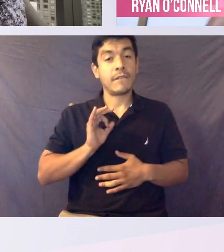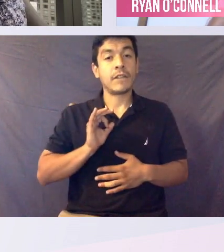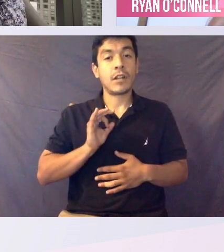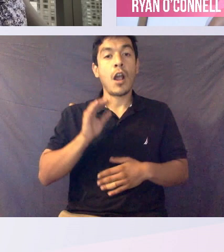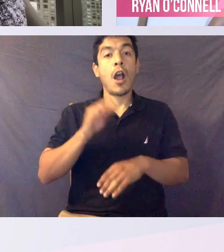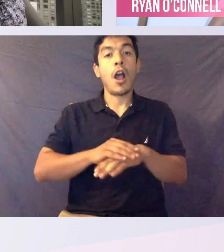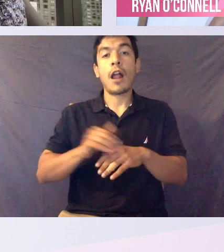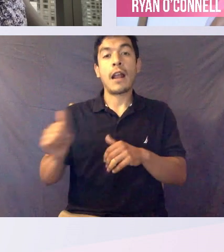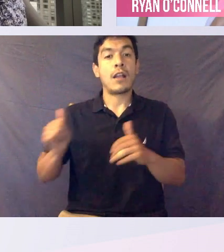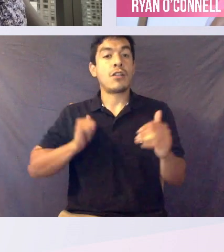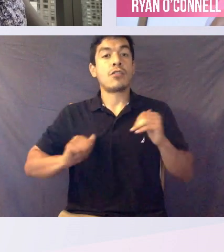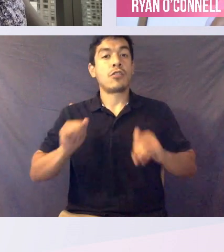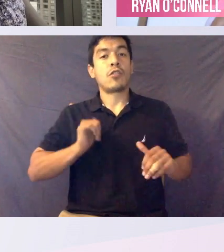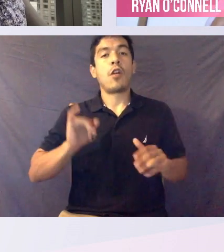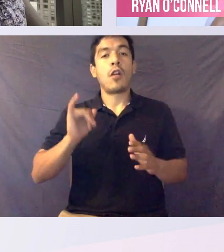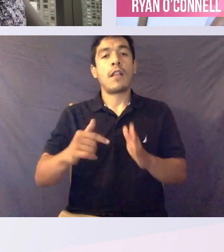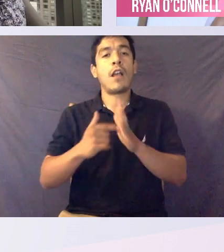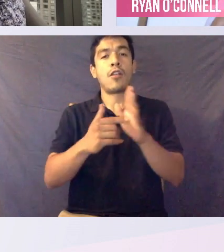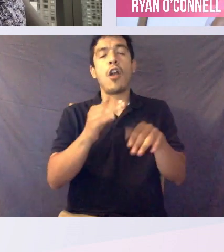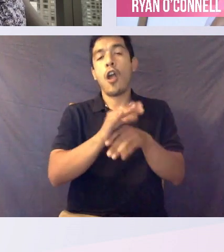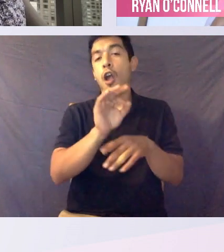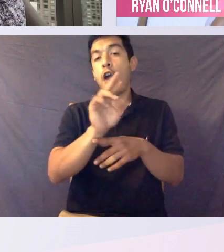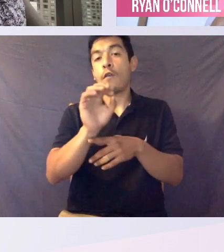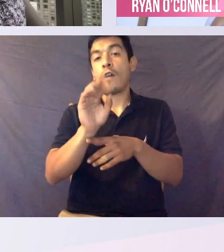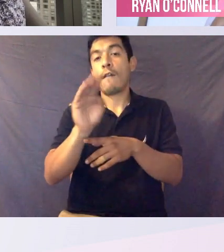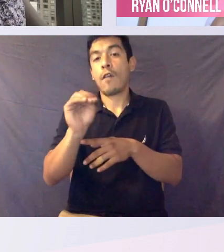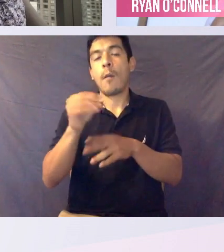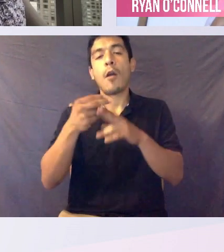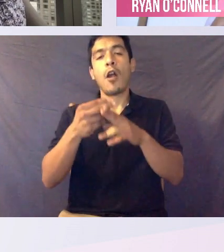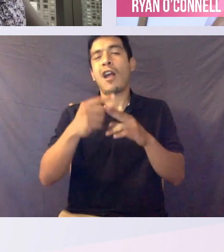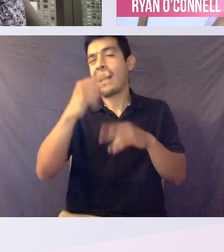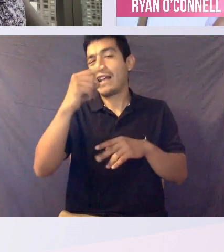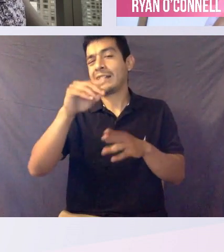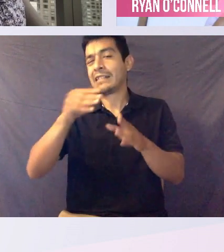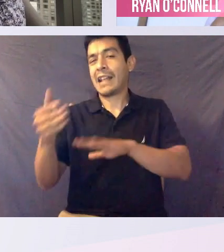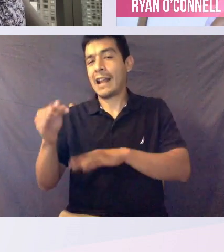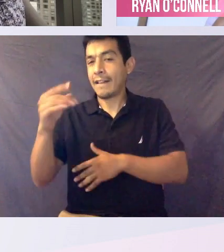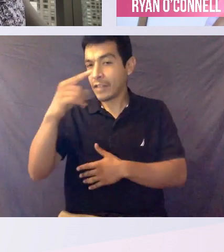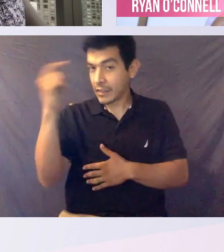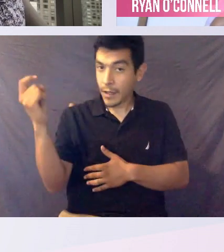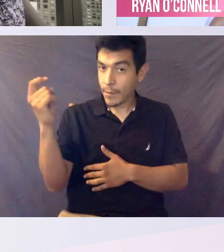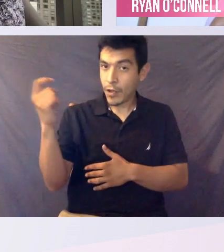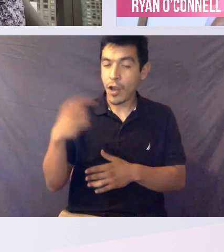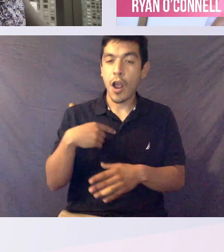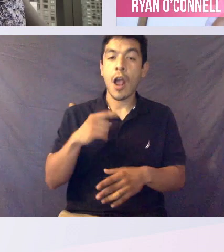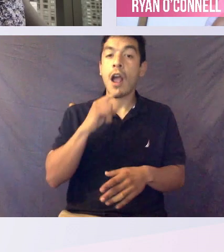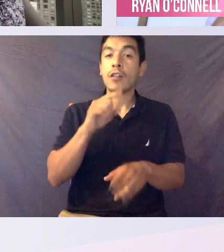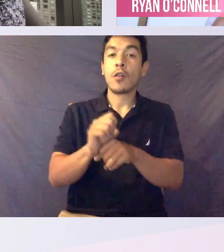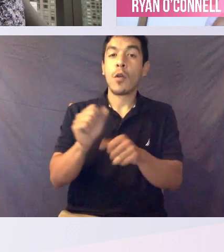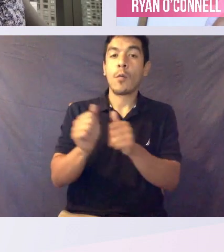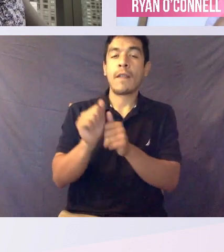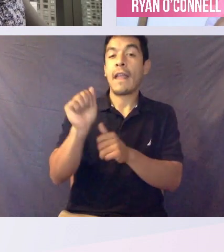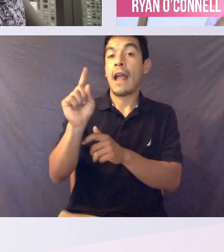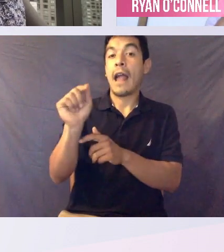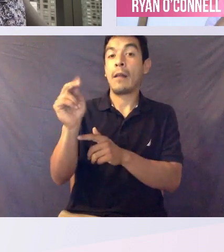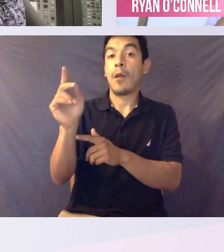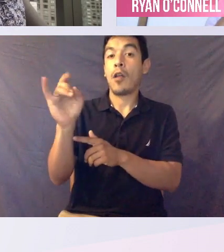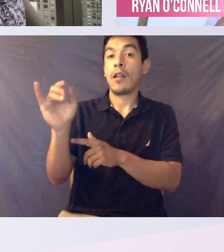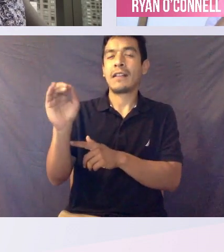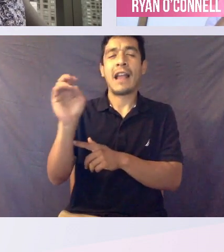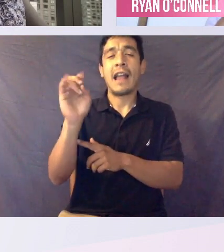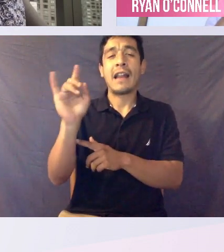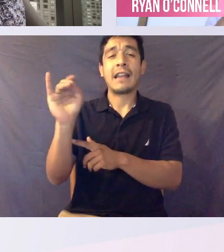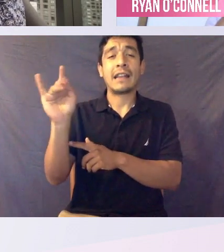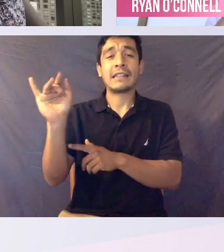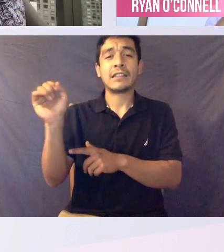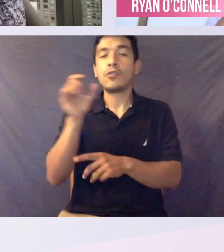show that aired on Freeform called Dead of Summer. And so I got to work with Adam Horowitz and Eddie Kitsis, who created Once